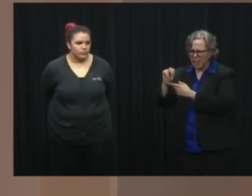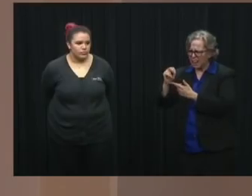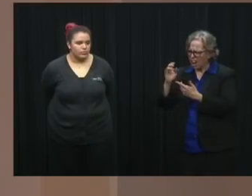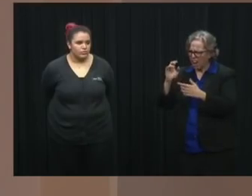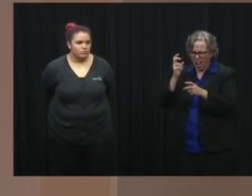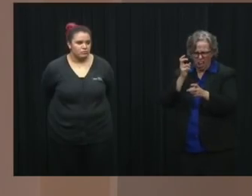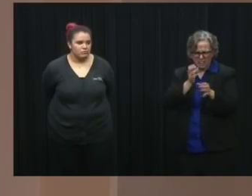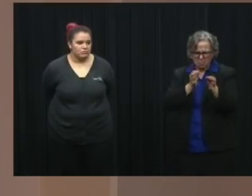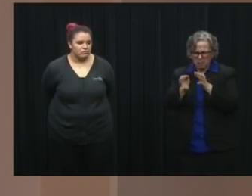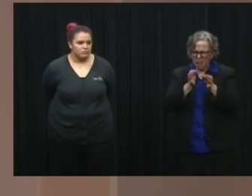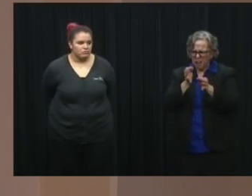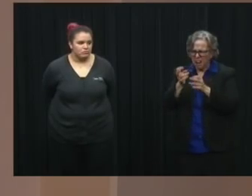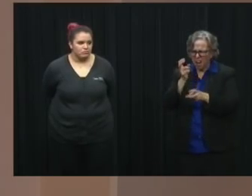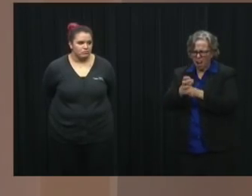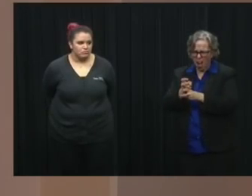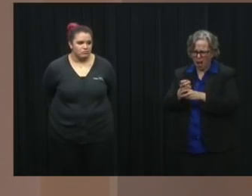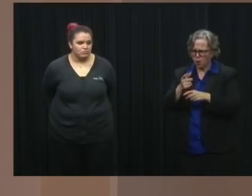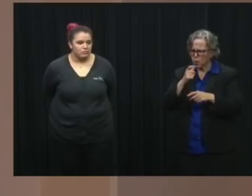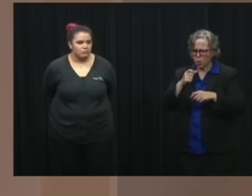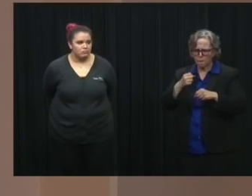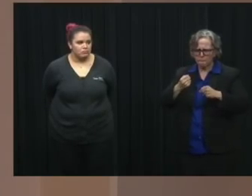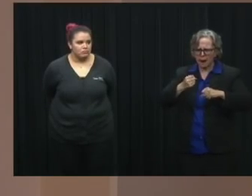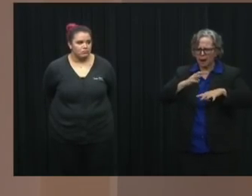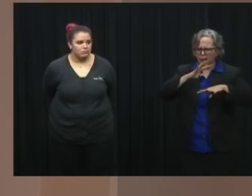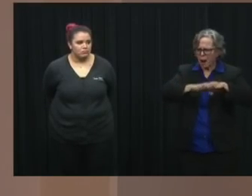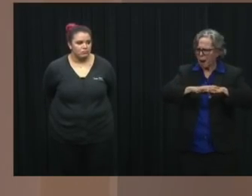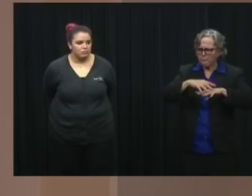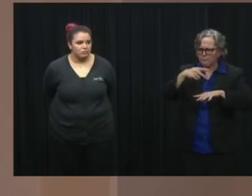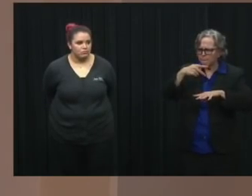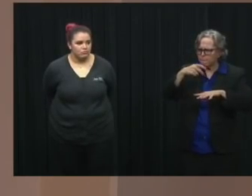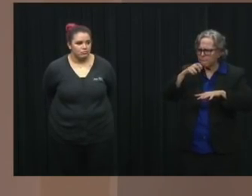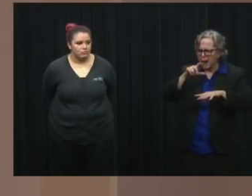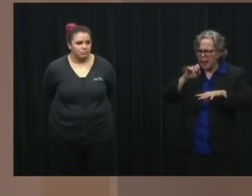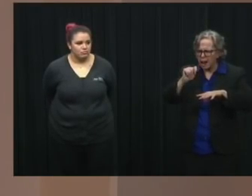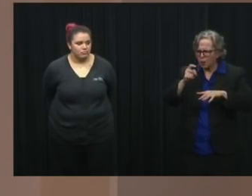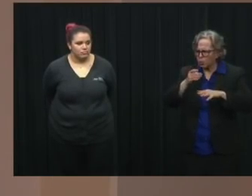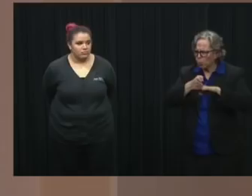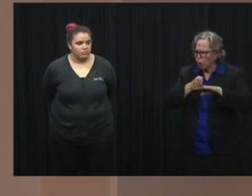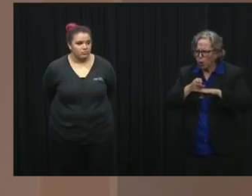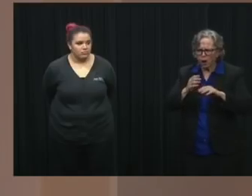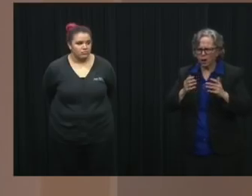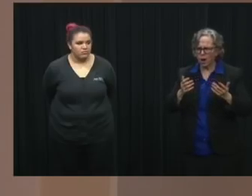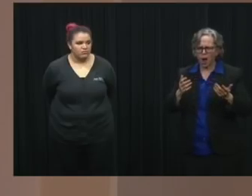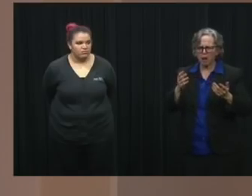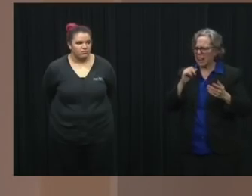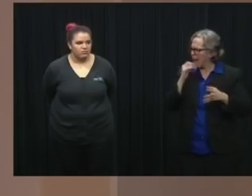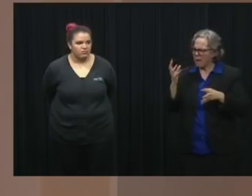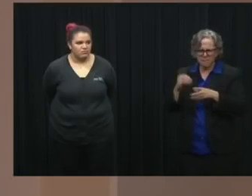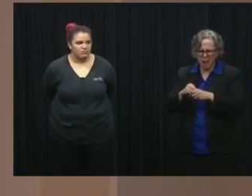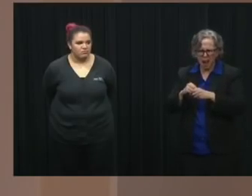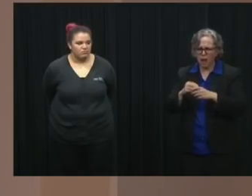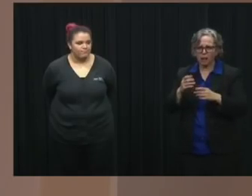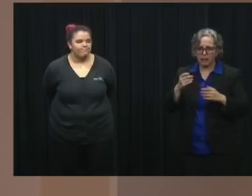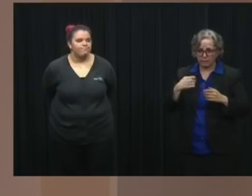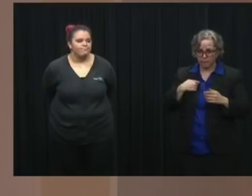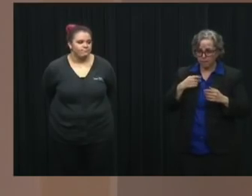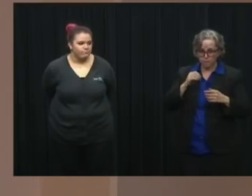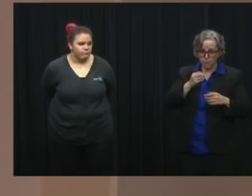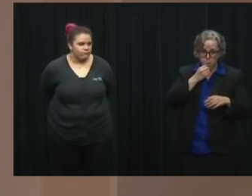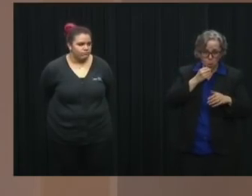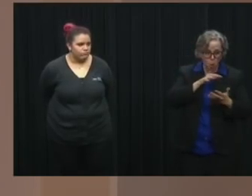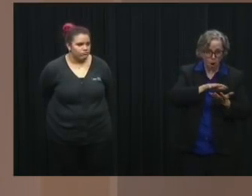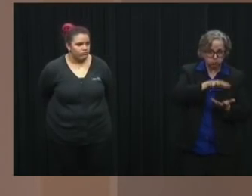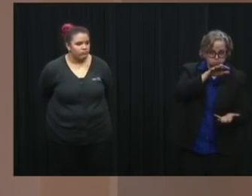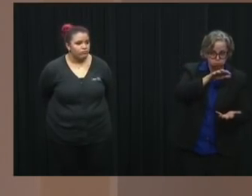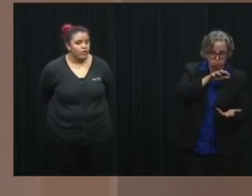part of the essential supply chain. Well, if you're putting food in it, if you're putting medical supplies in it, if you're putting other things in it, well, it's